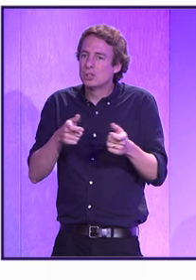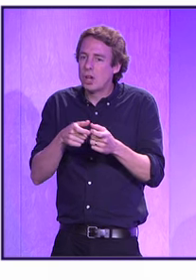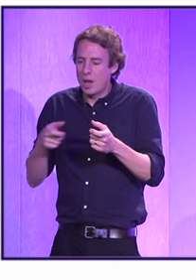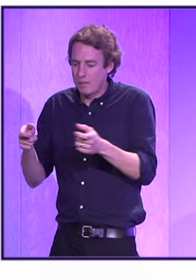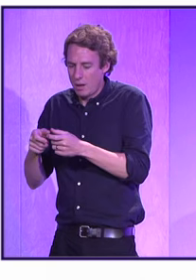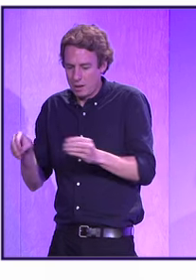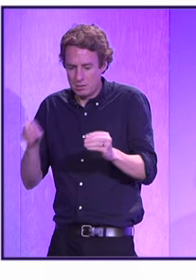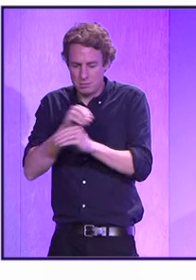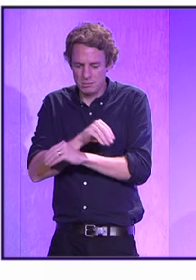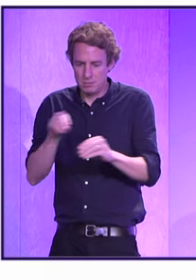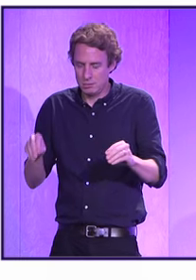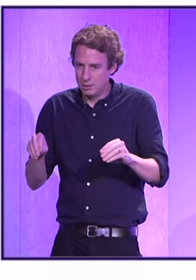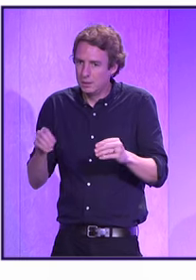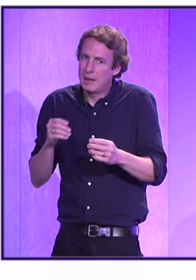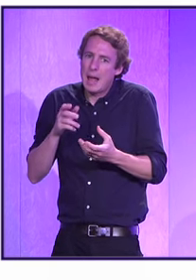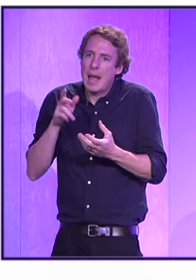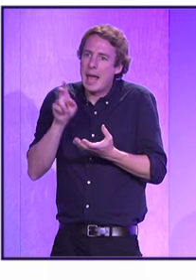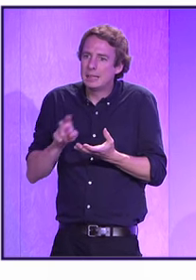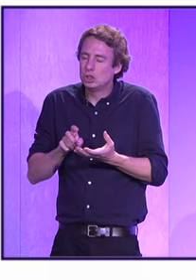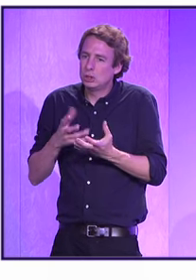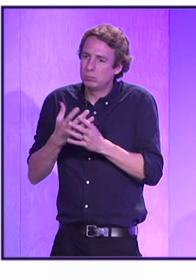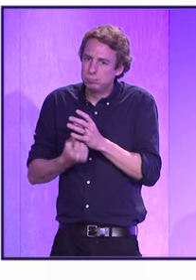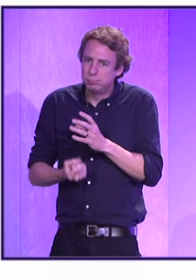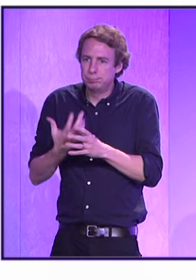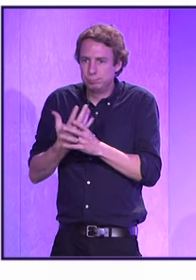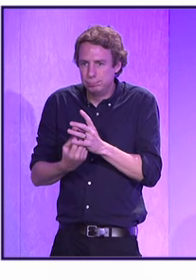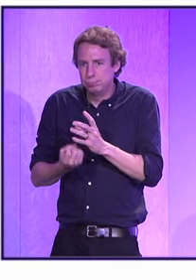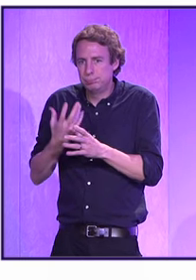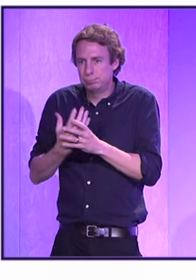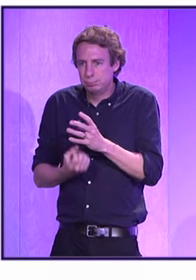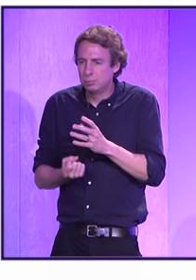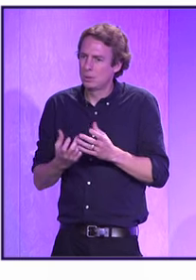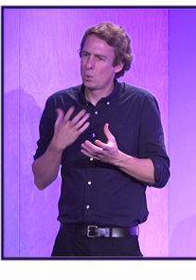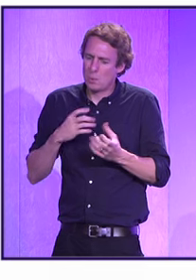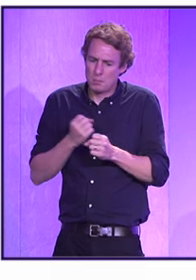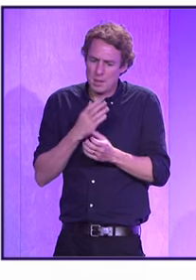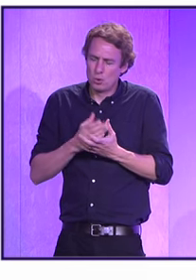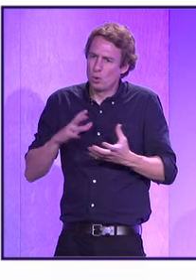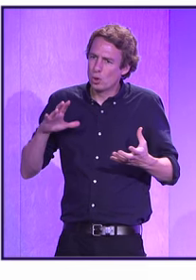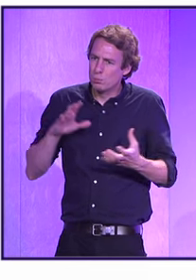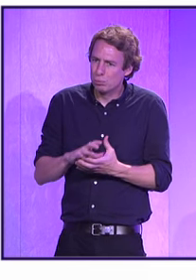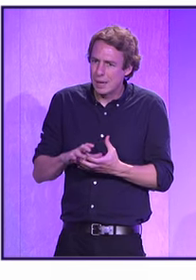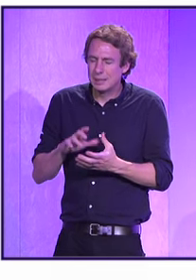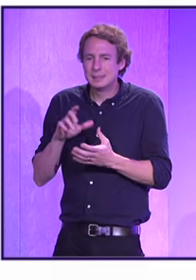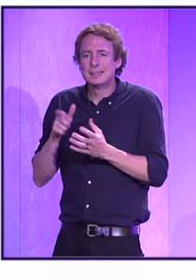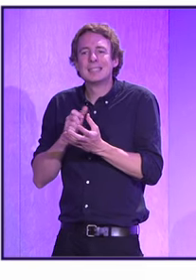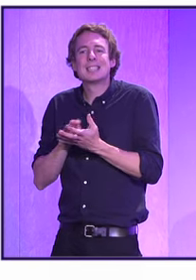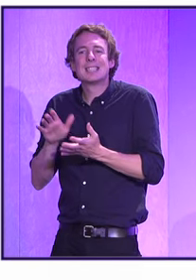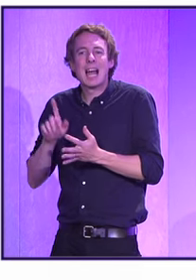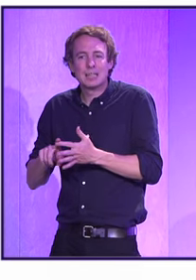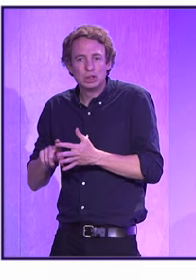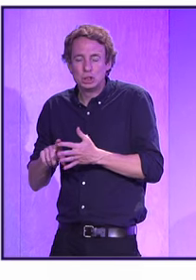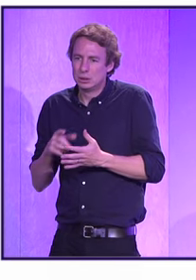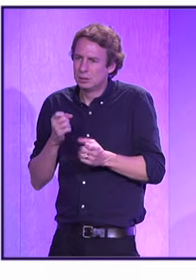you know, data transfer between servers, there's a significant amount of energy consumed. So let's make sure that we're compressing data, we're caching where